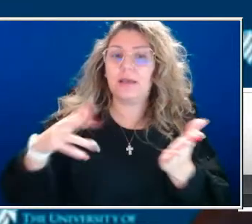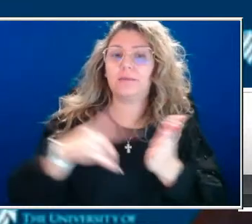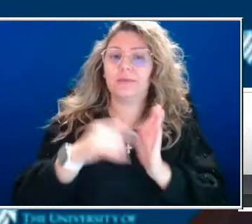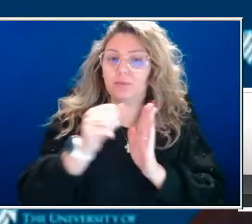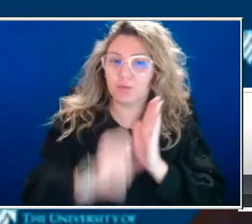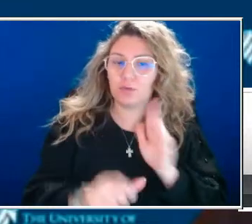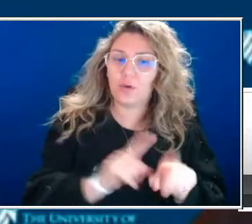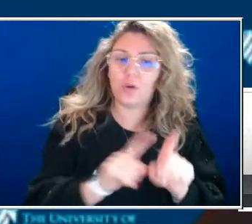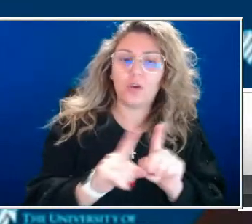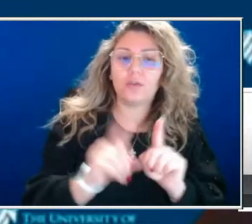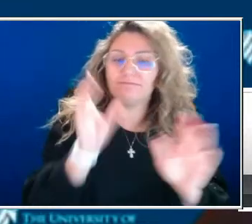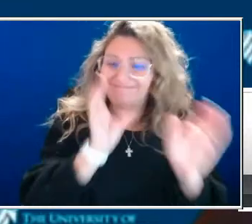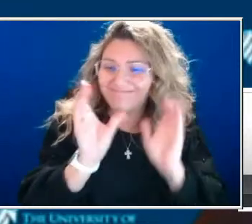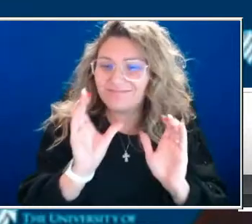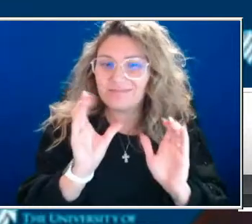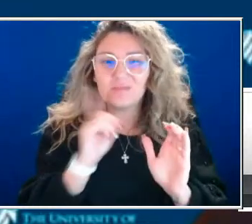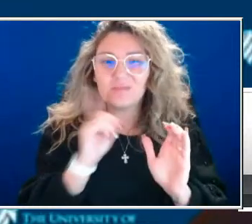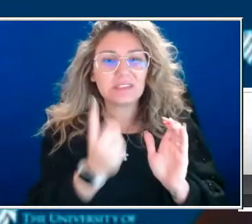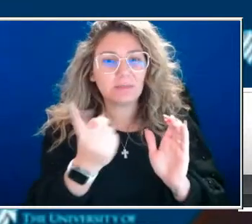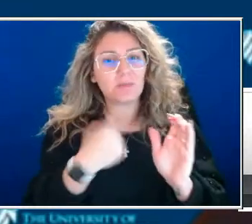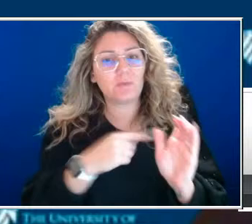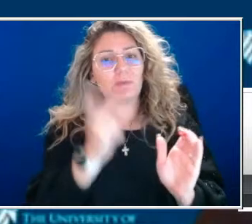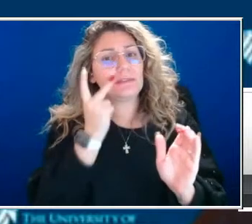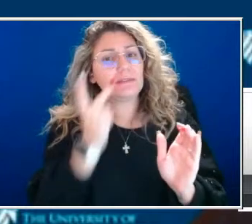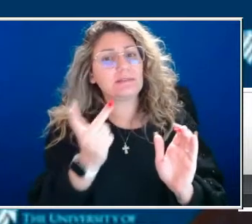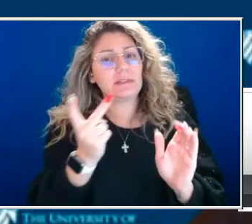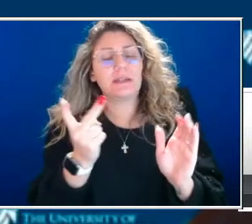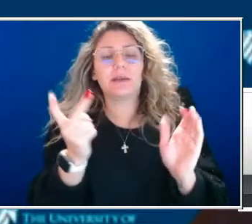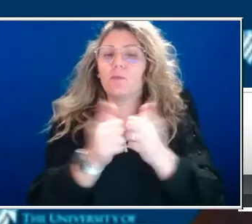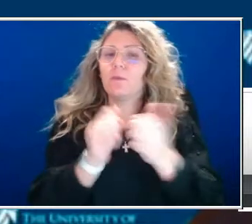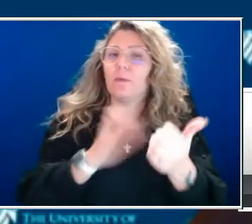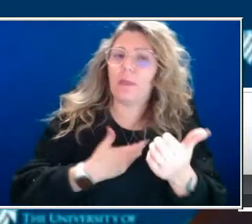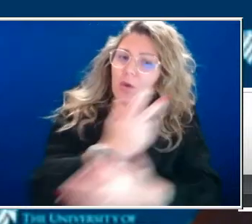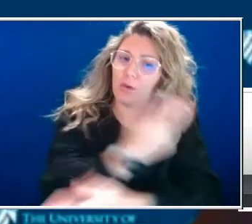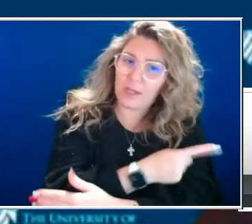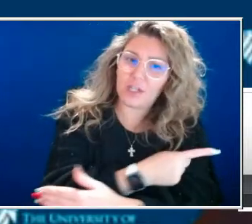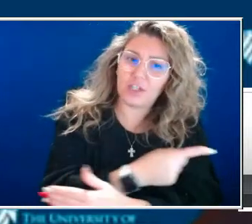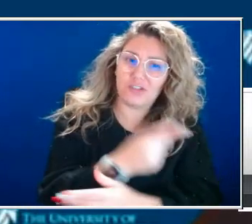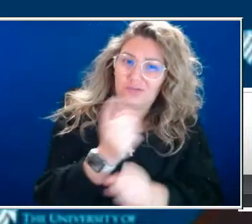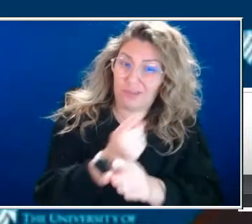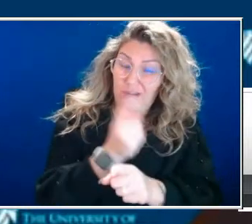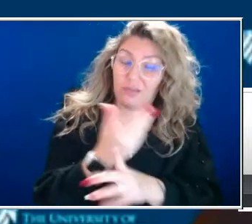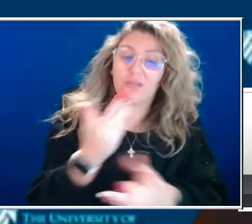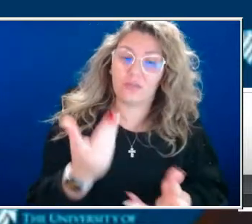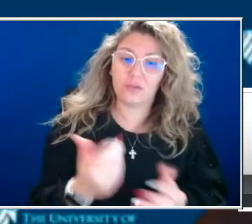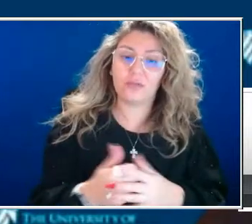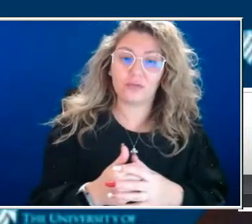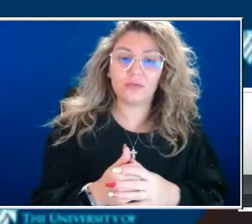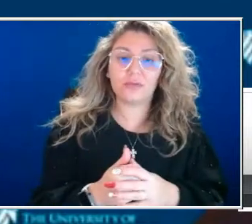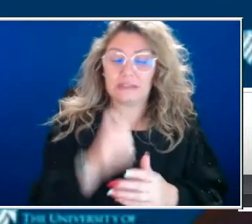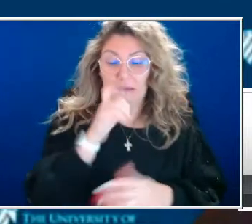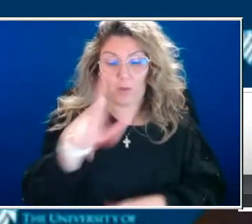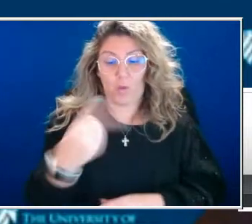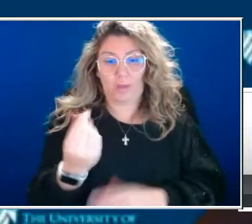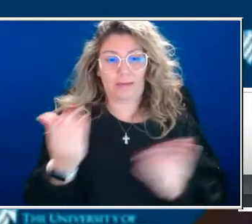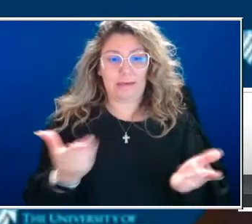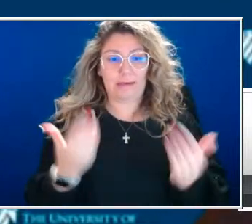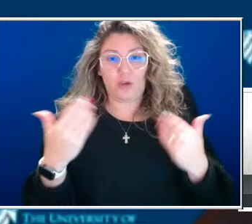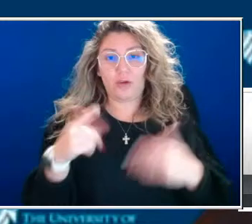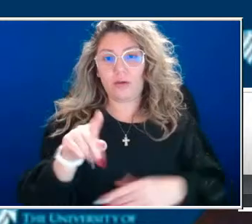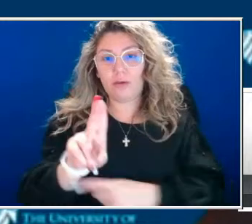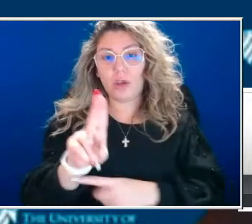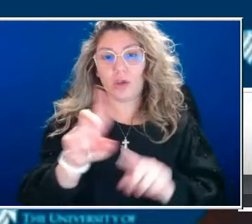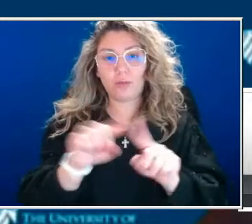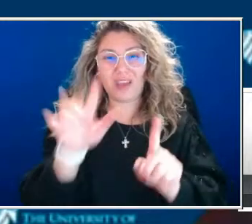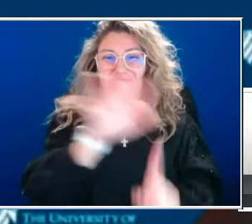on the lookout. This is something we do see in our patients on a regular basis, not only here at our health system, but really around the